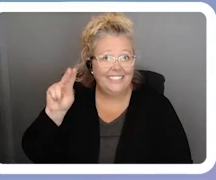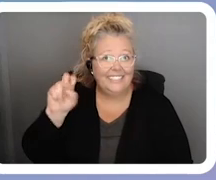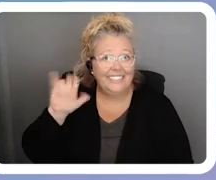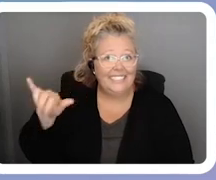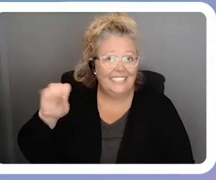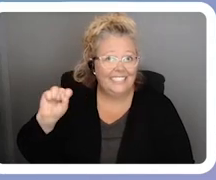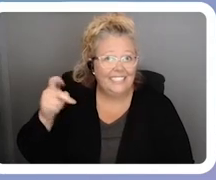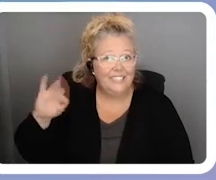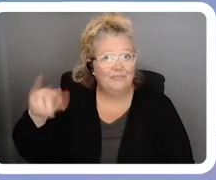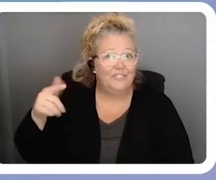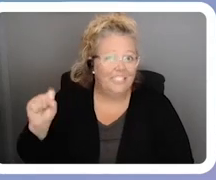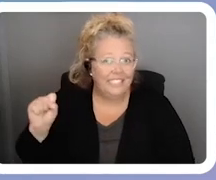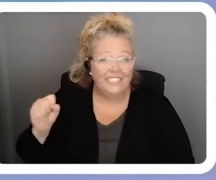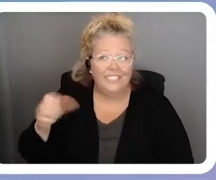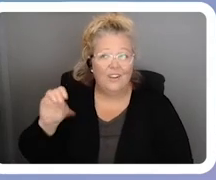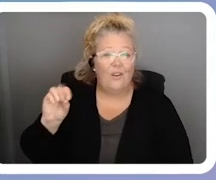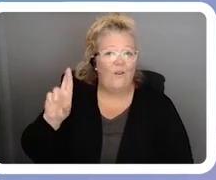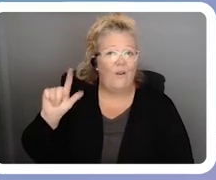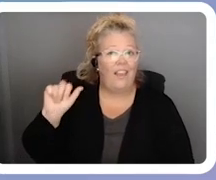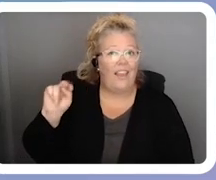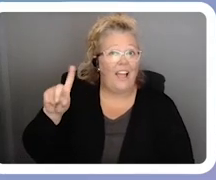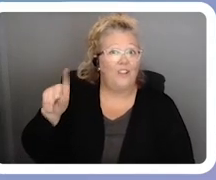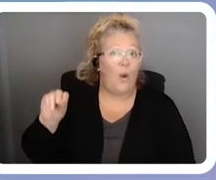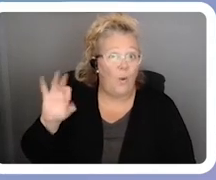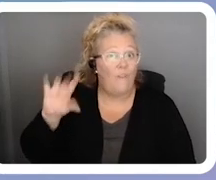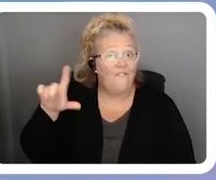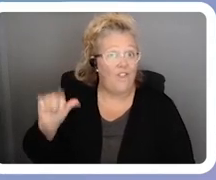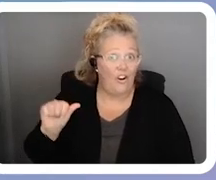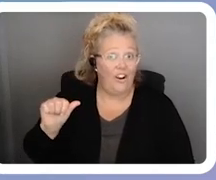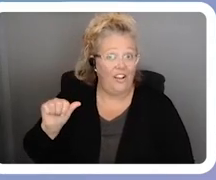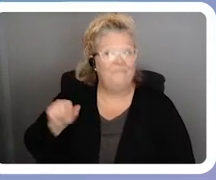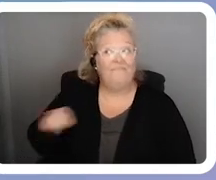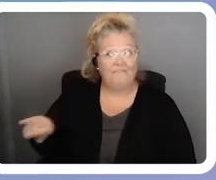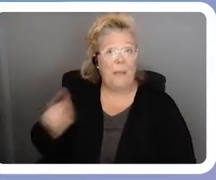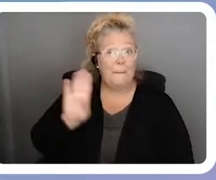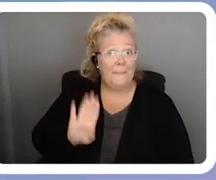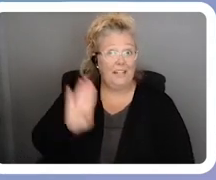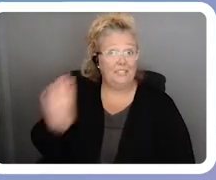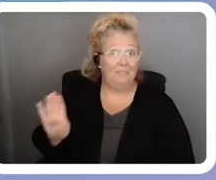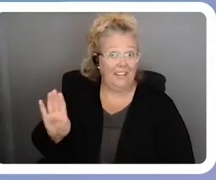Orlando, Florida, to be able to honor one of our Best Buddies participants that works